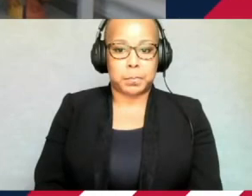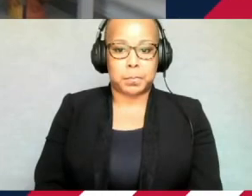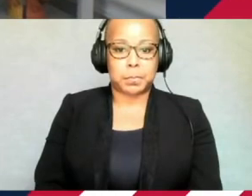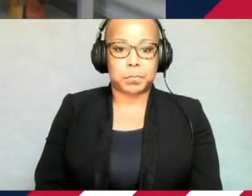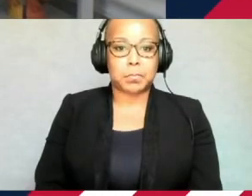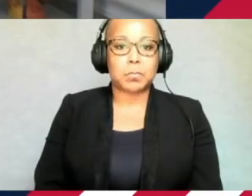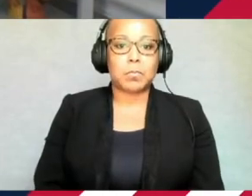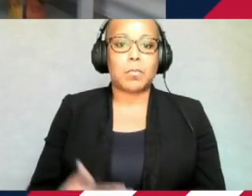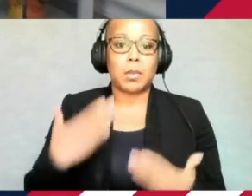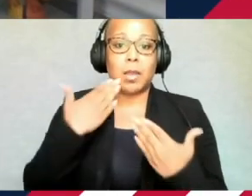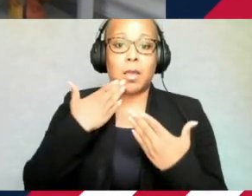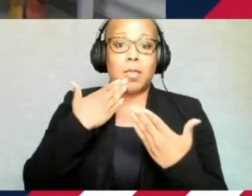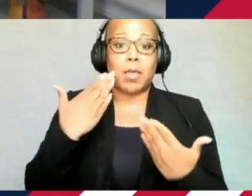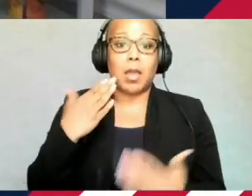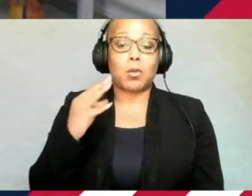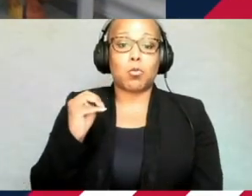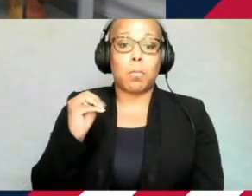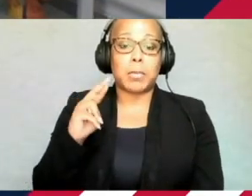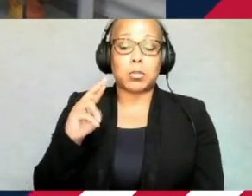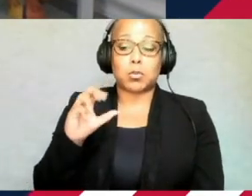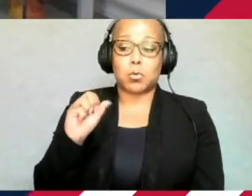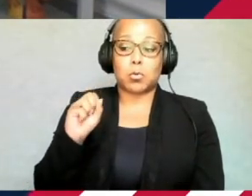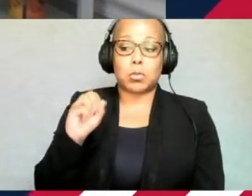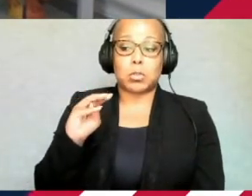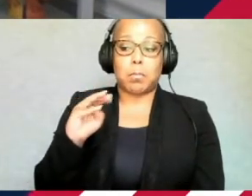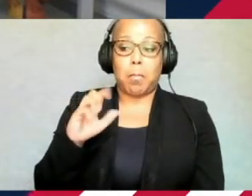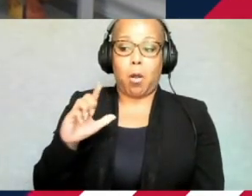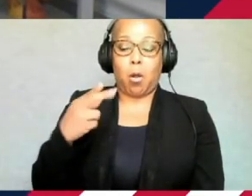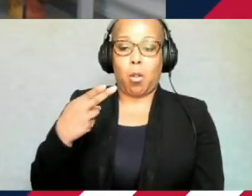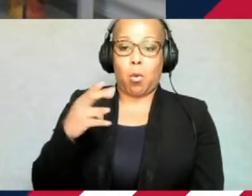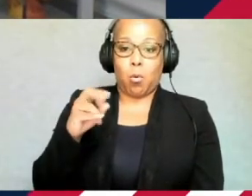Thank you, Mr. Smallhoover.